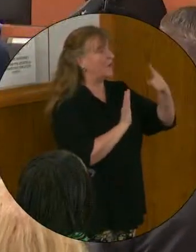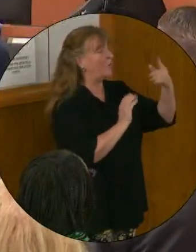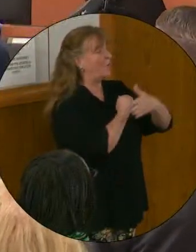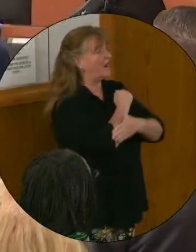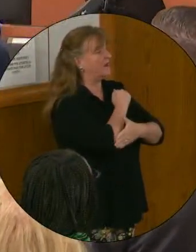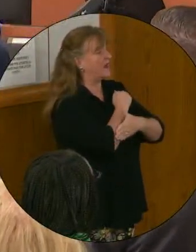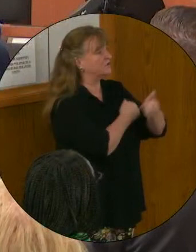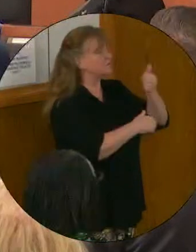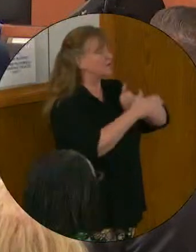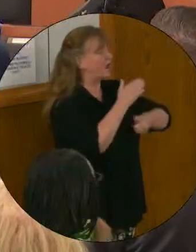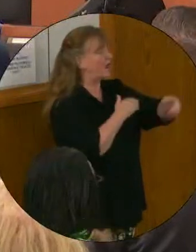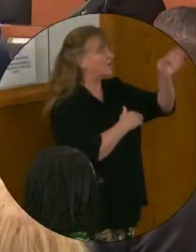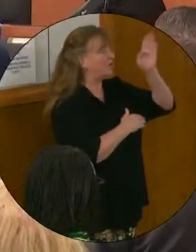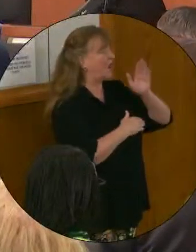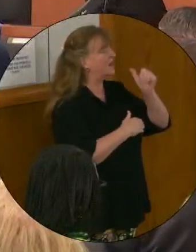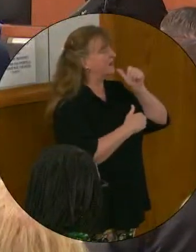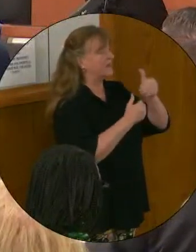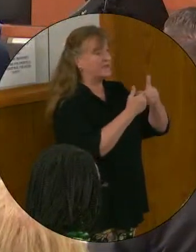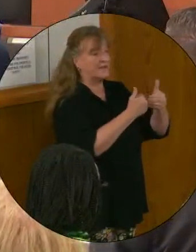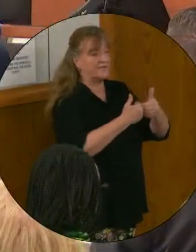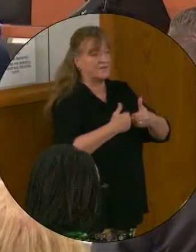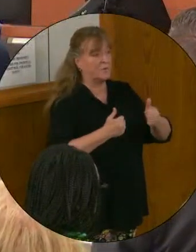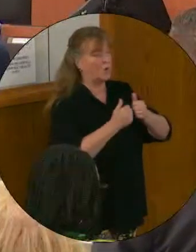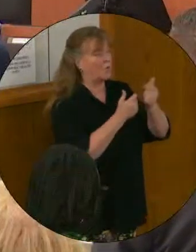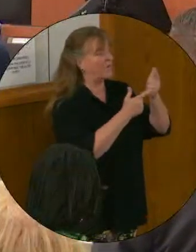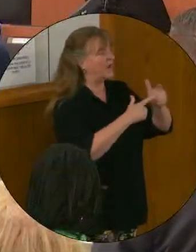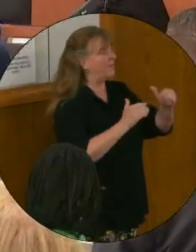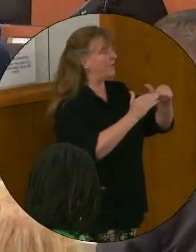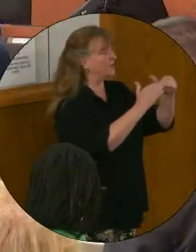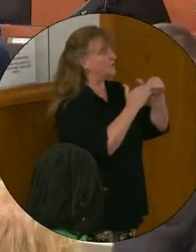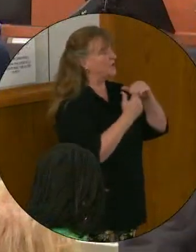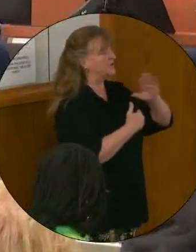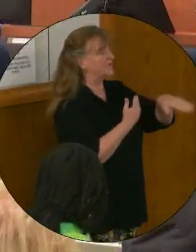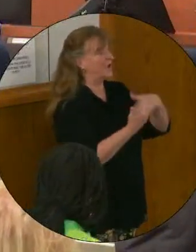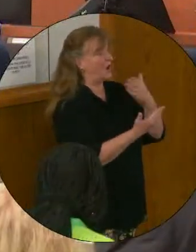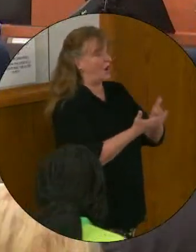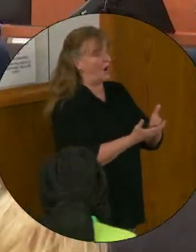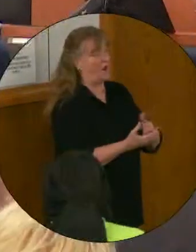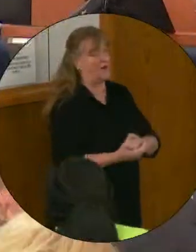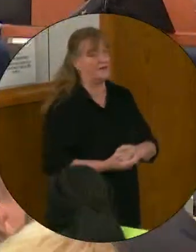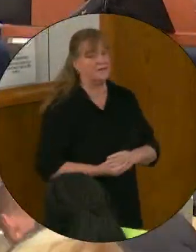nation, under God, indivisible, with liberty and justice for all.